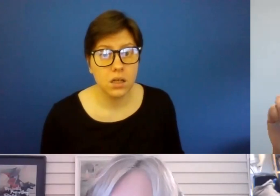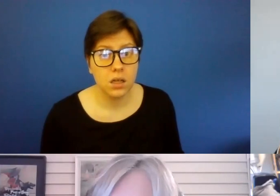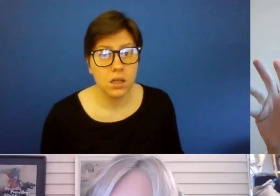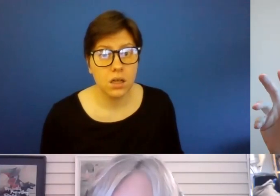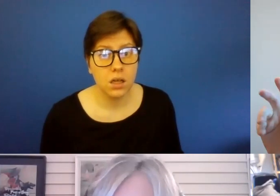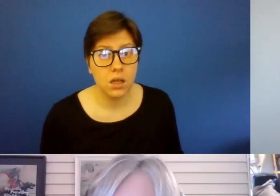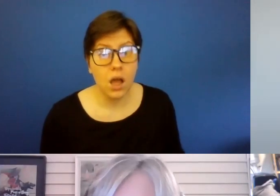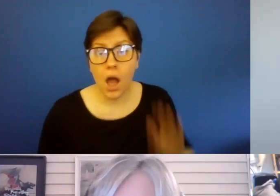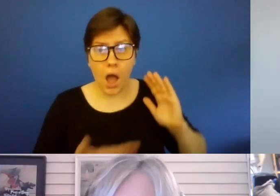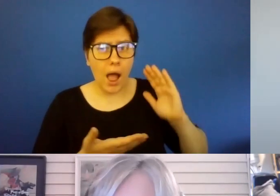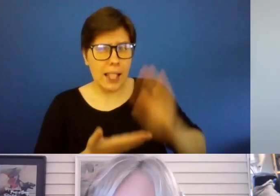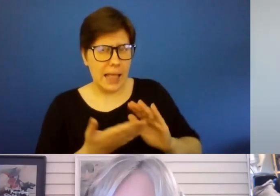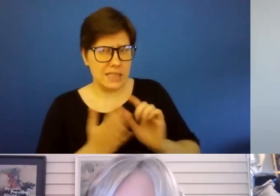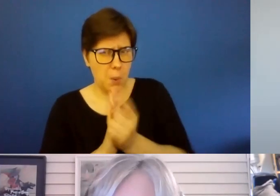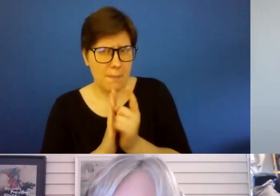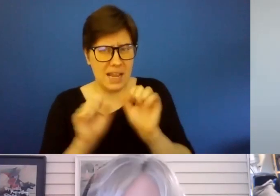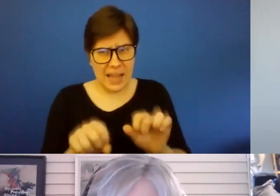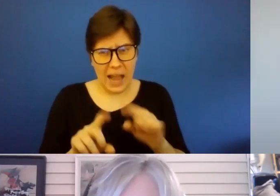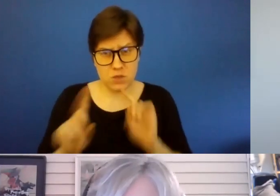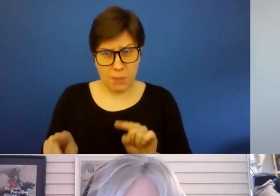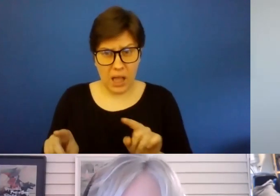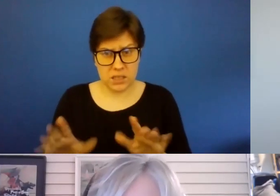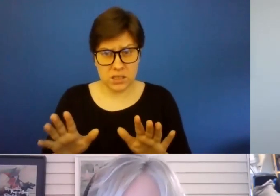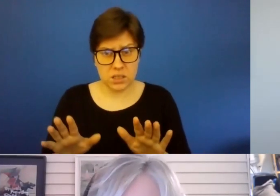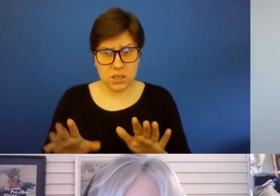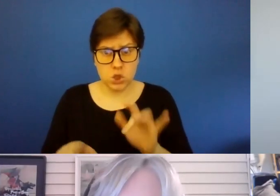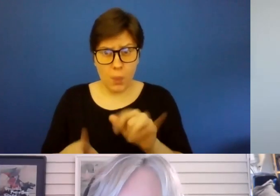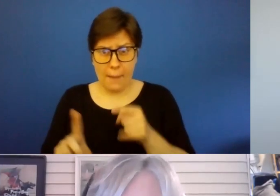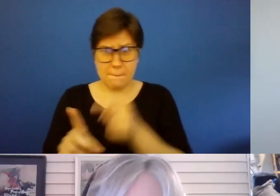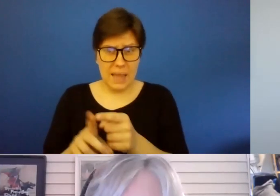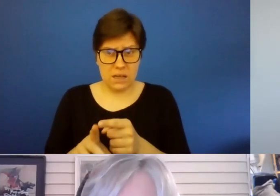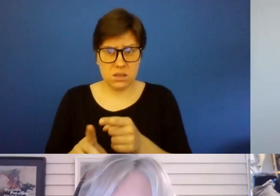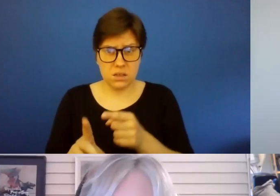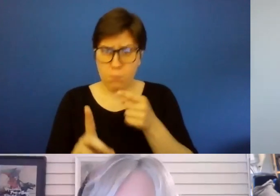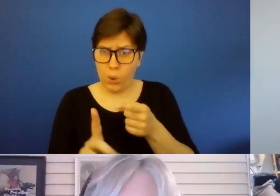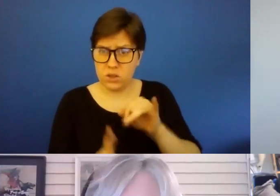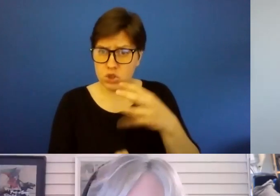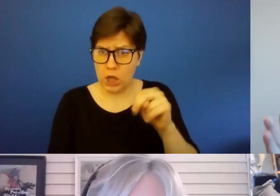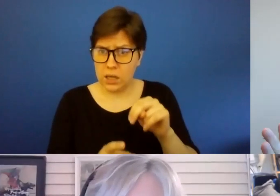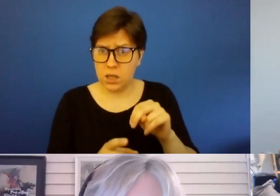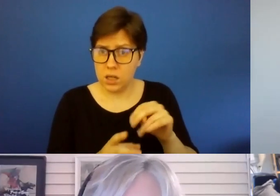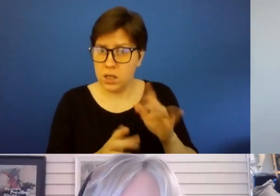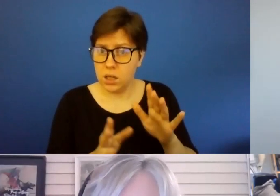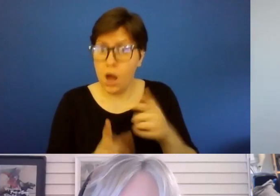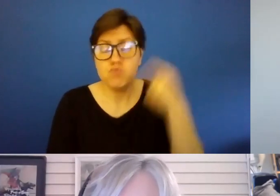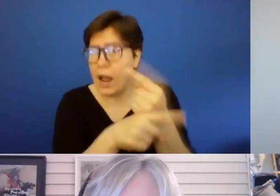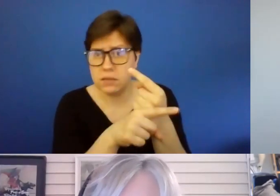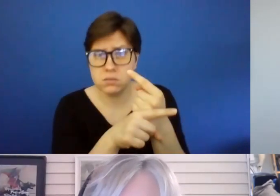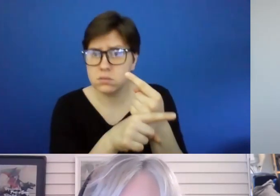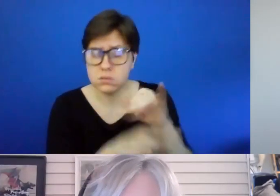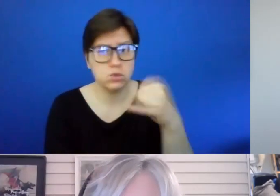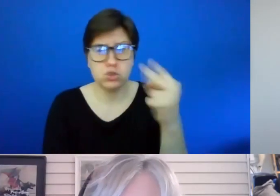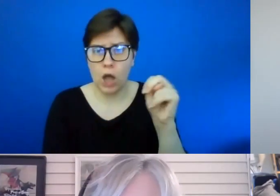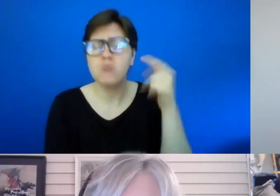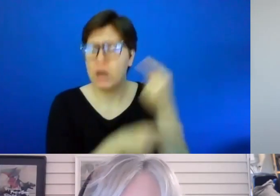than 1 minute, just make a brief response to John's main comment? Sure. Which is, he's absolutely right,